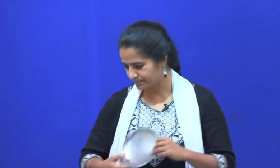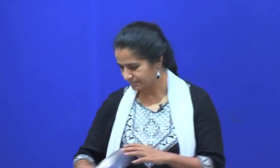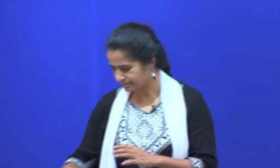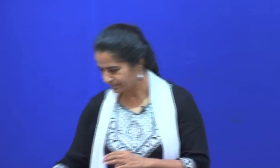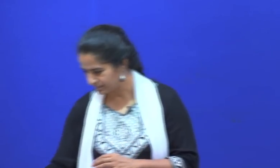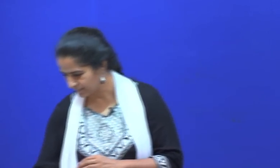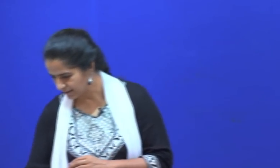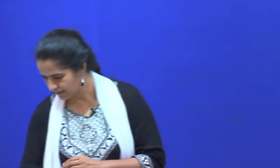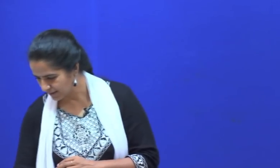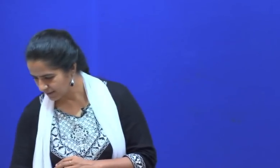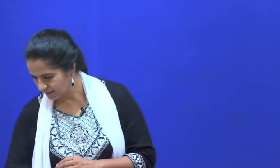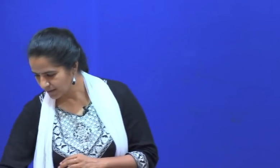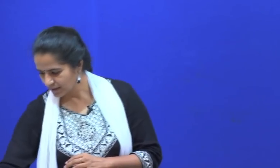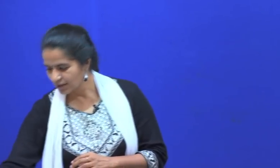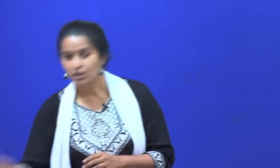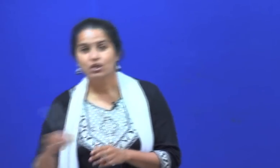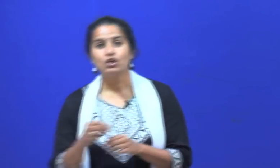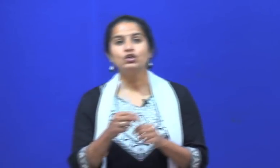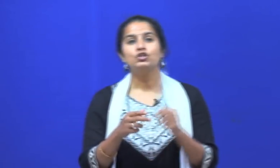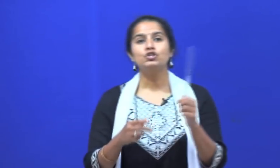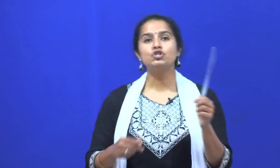word.